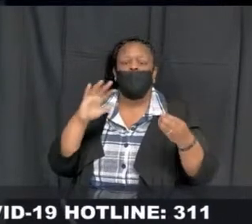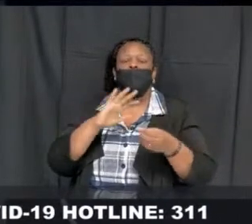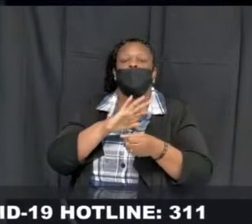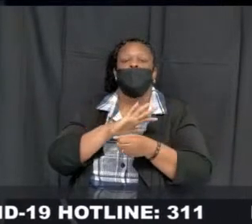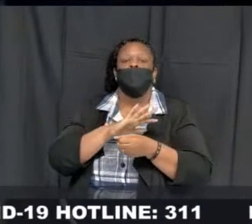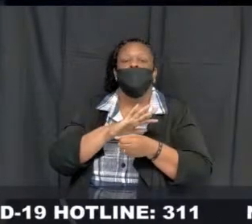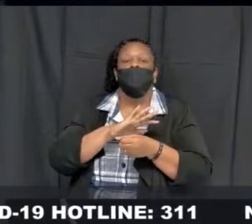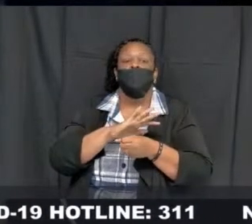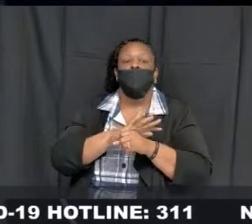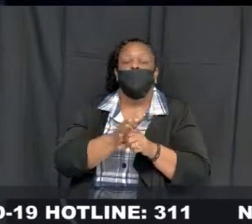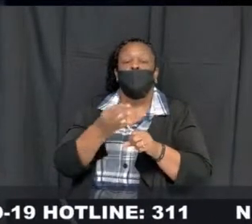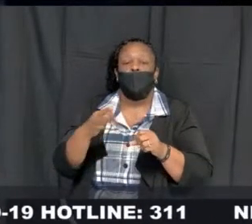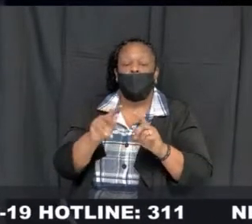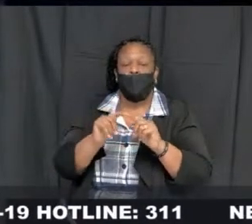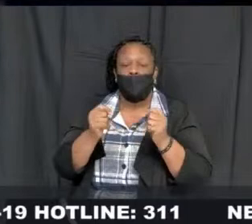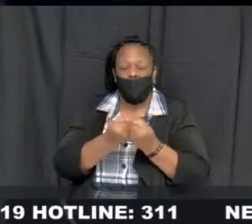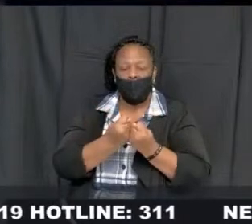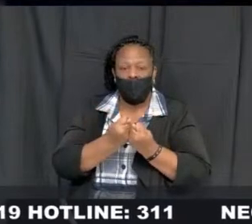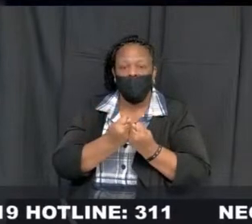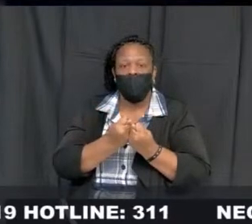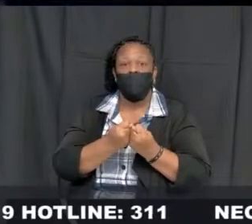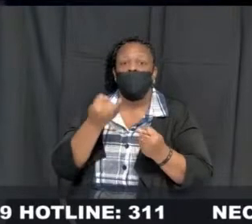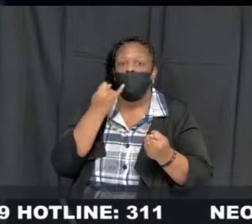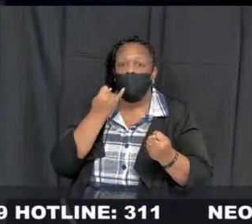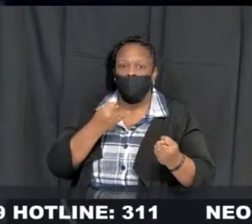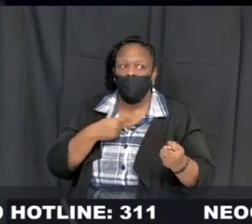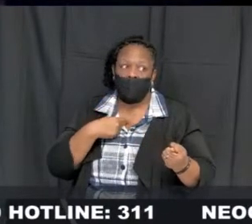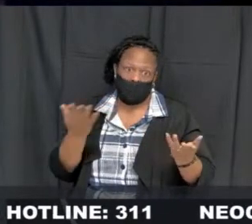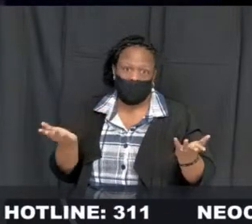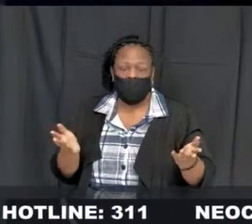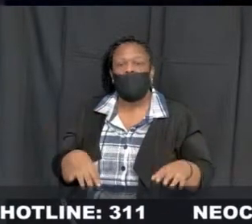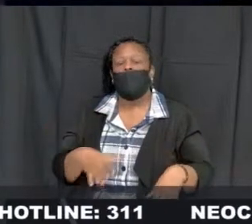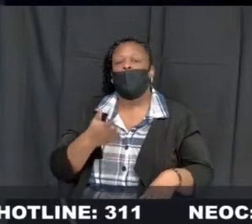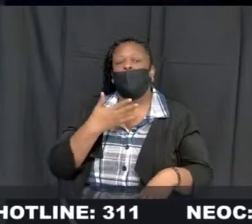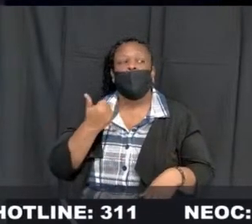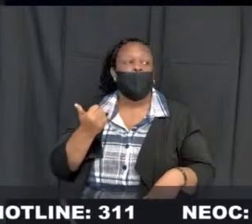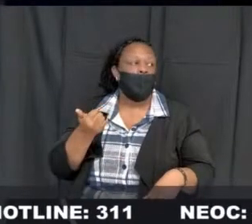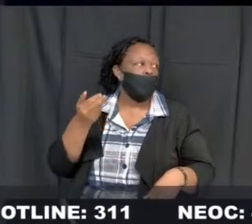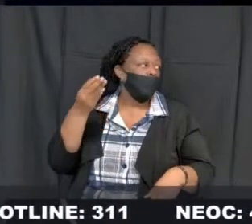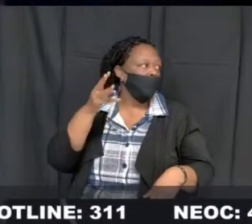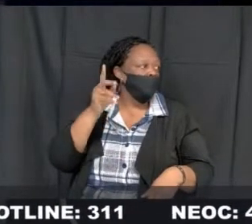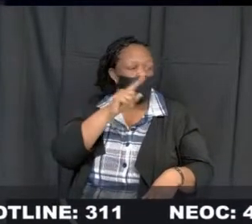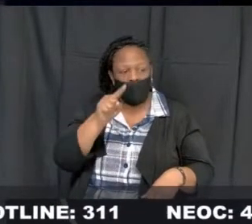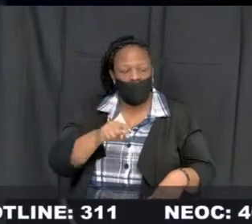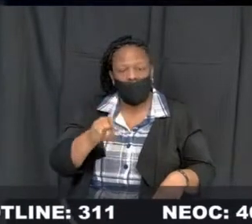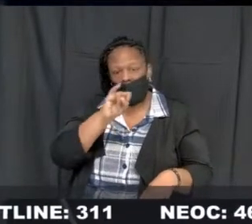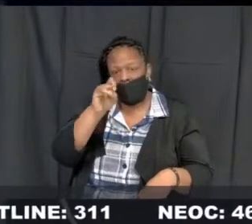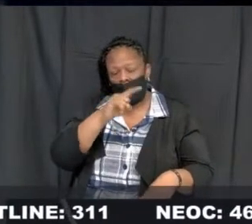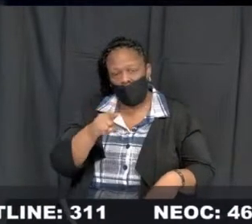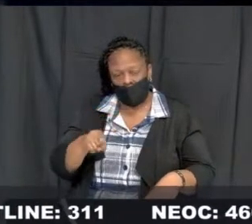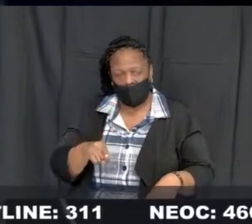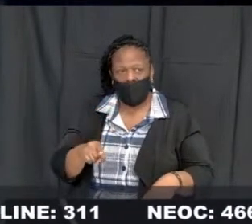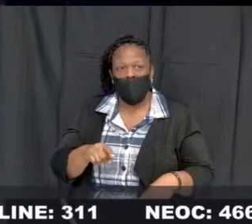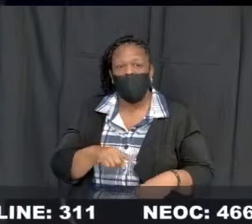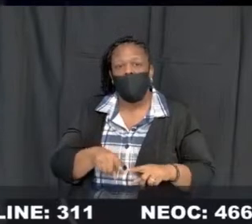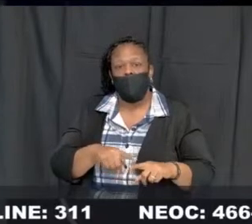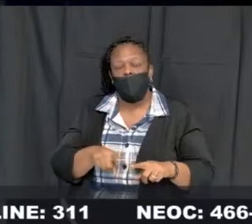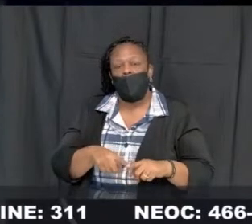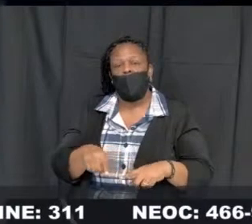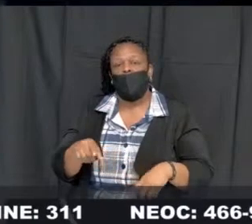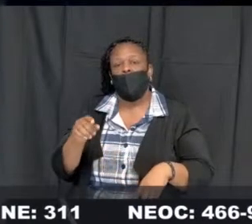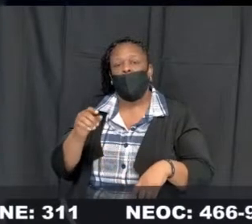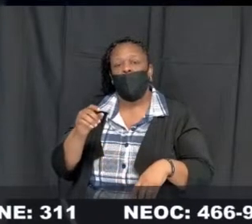you, and the media, because the media plays an important part in terms of the management of the pandemic